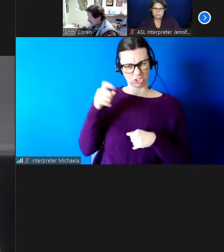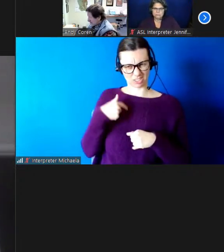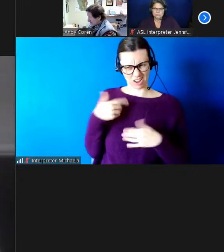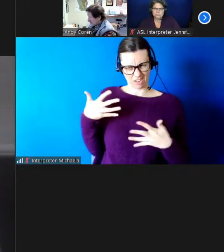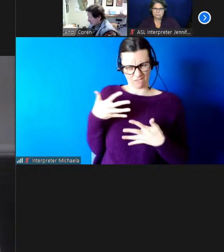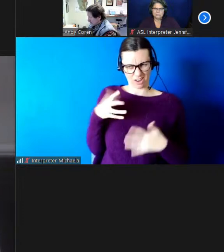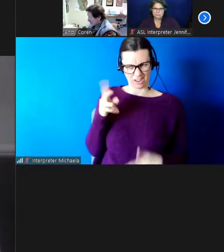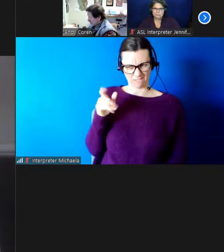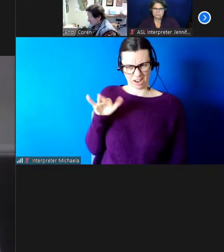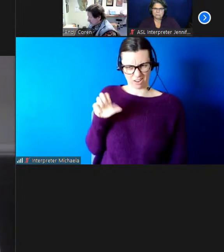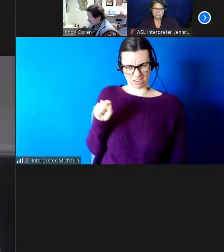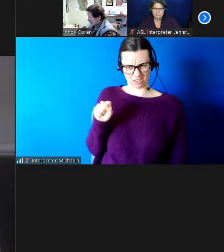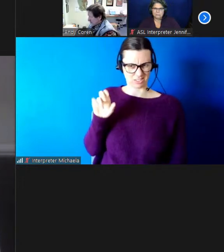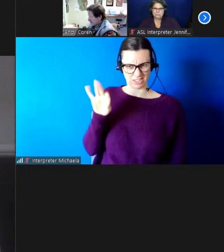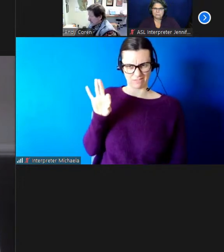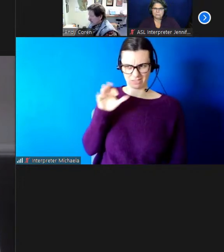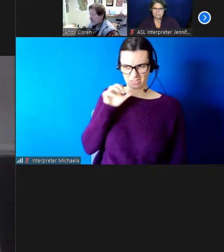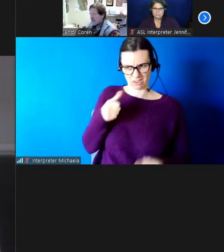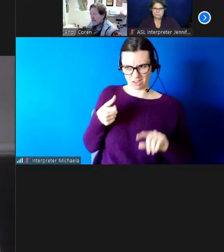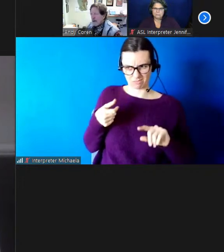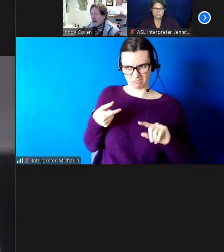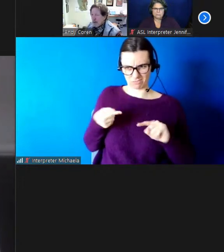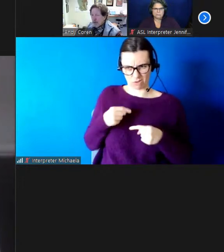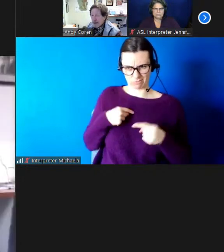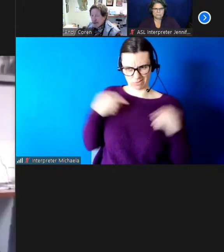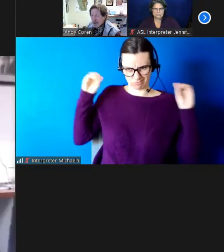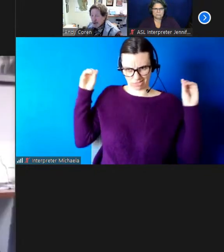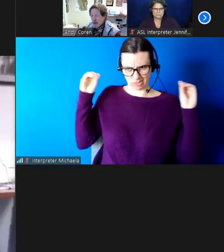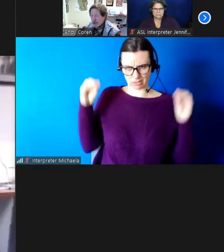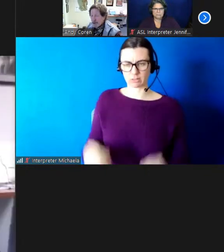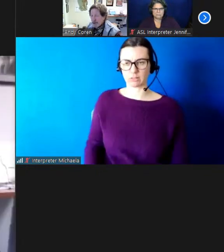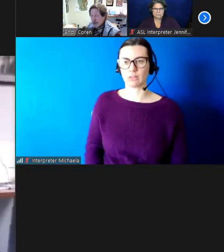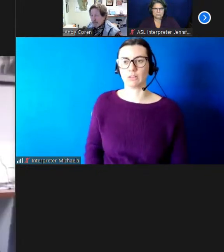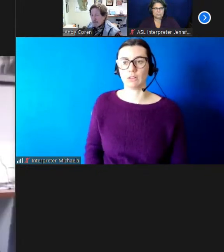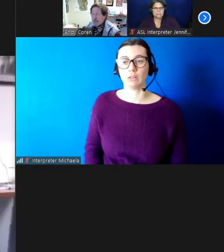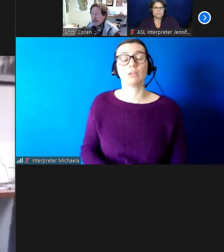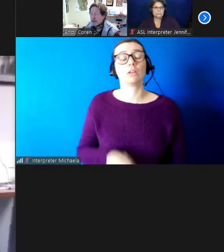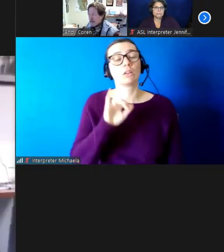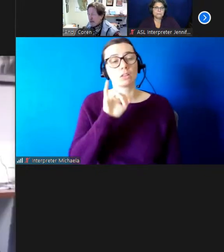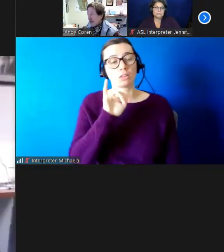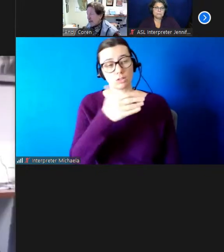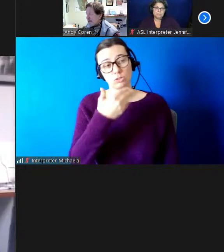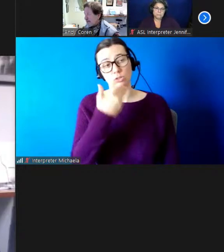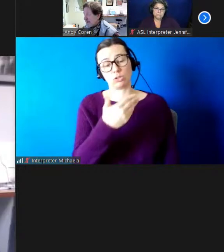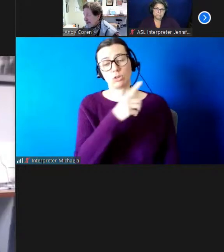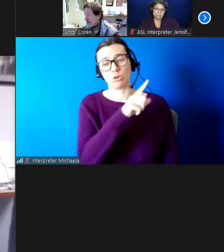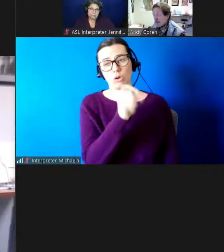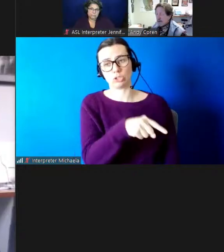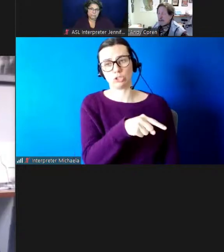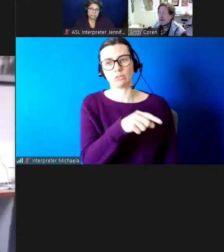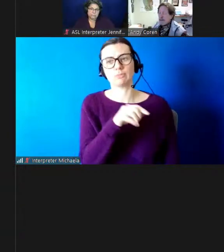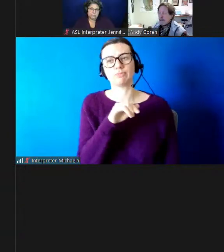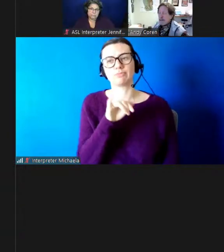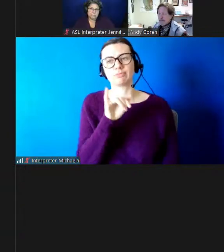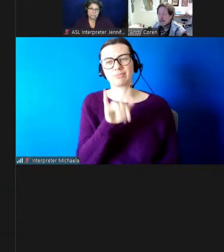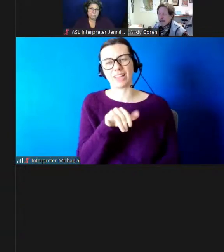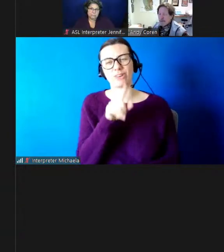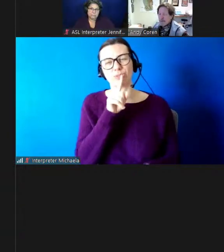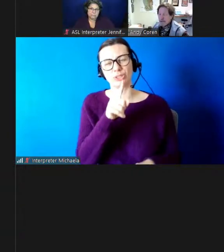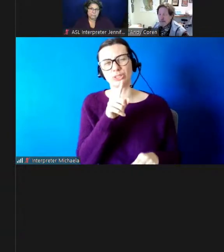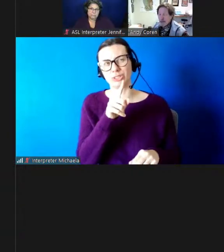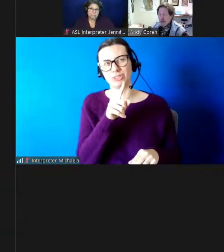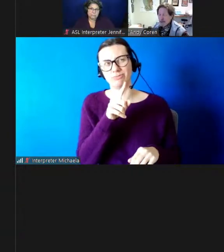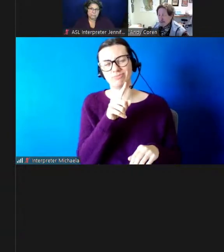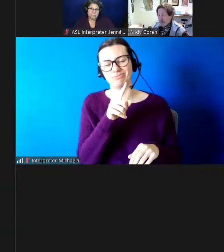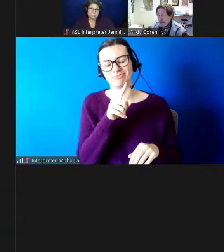will not cause me any harm? Well, that's a good question, and it reflects some misinterpretation